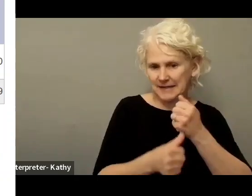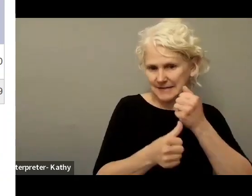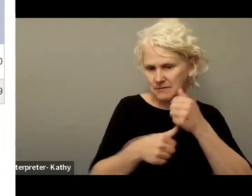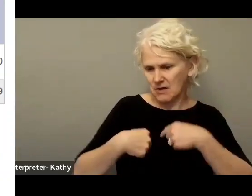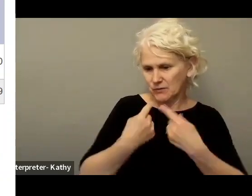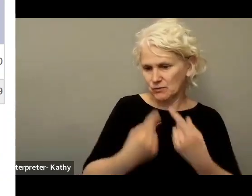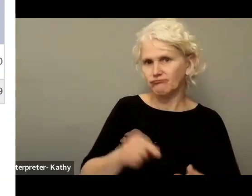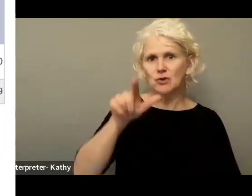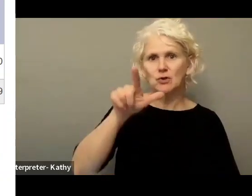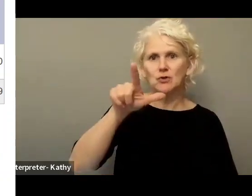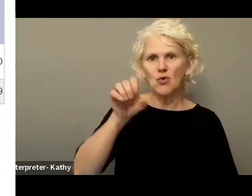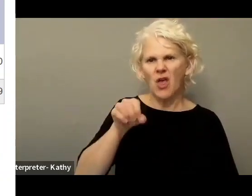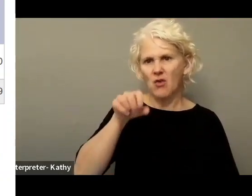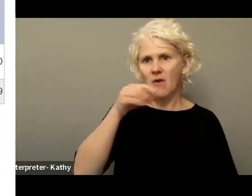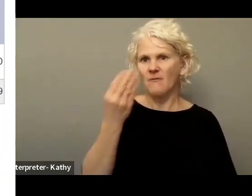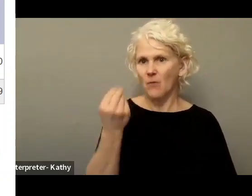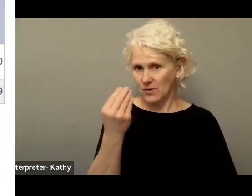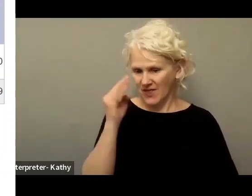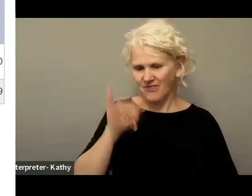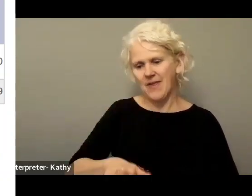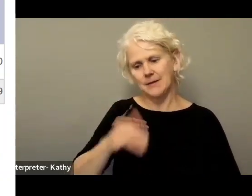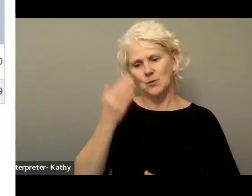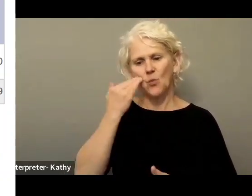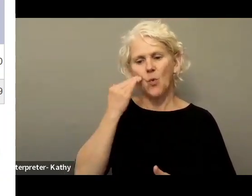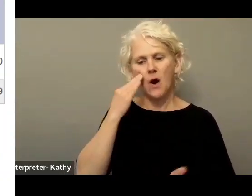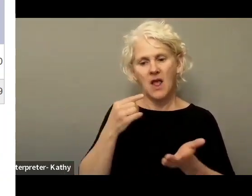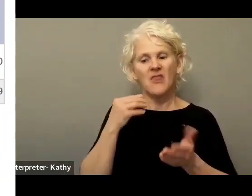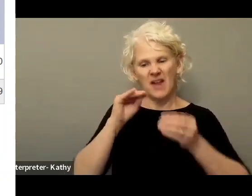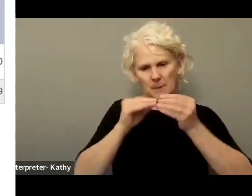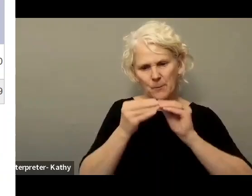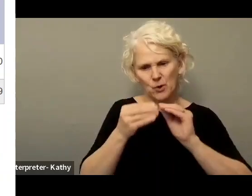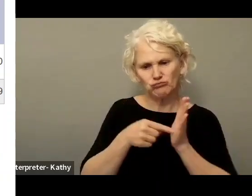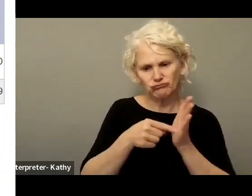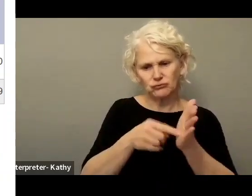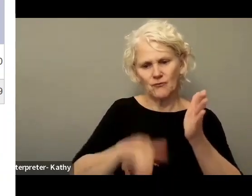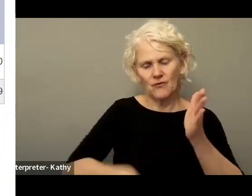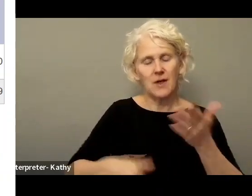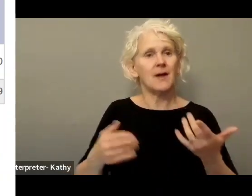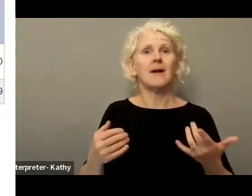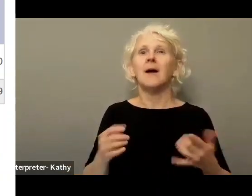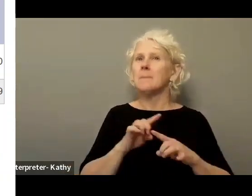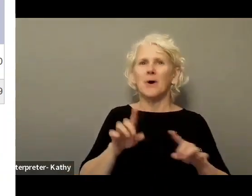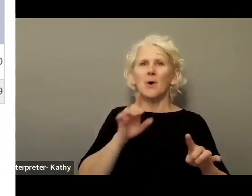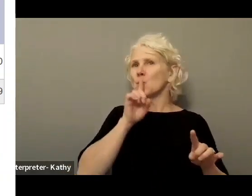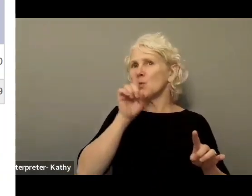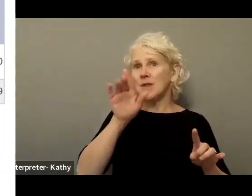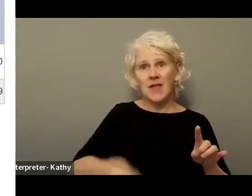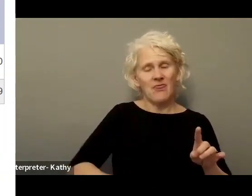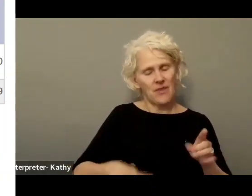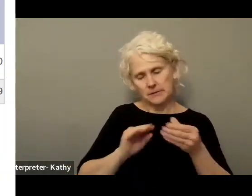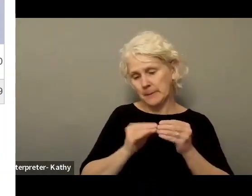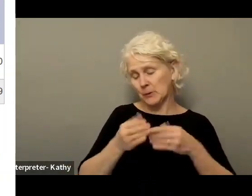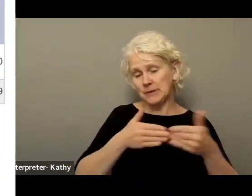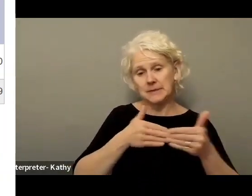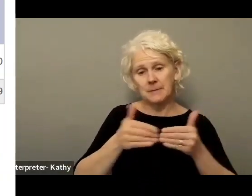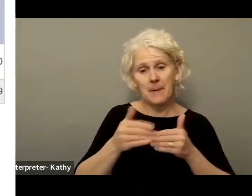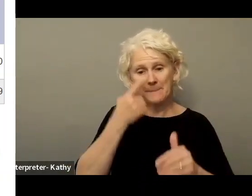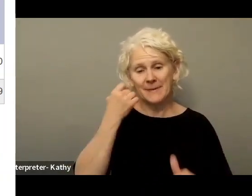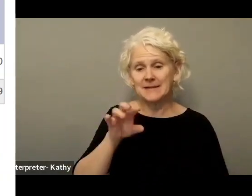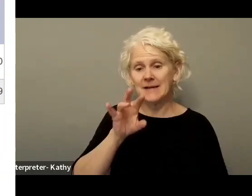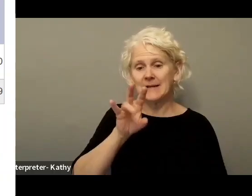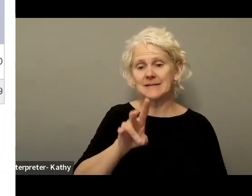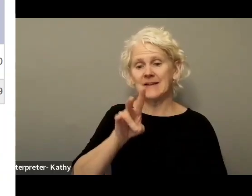about 2014, that's what the projection is going to show. The other thing is it really doesn't matter, because there's